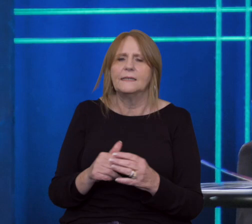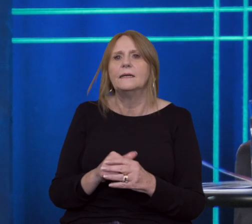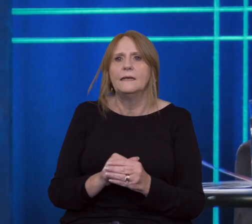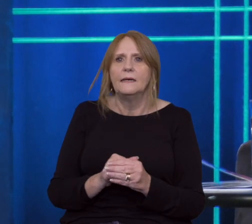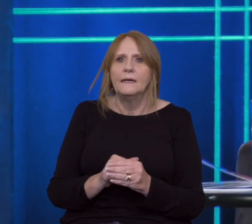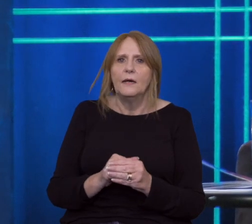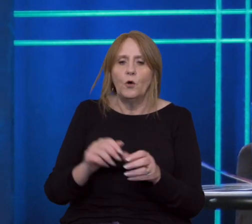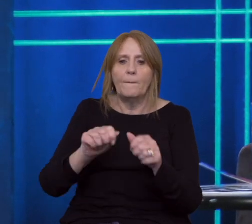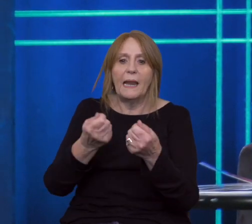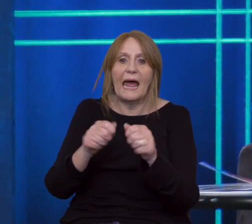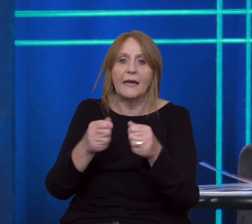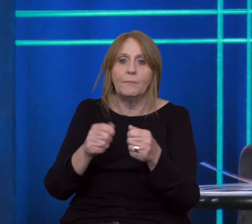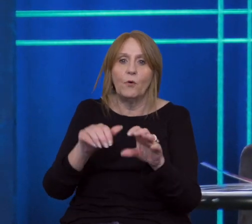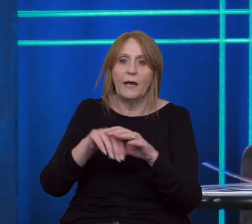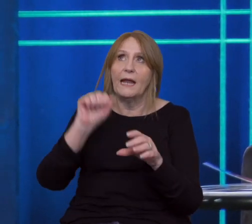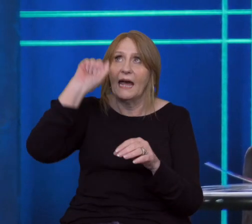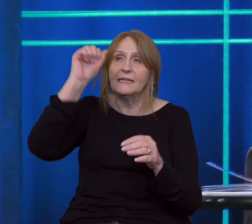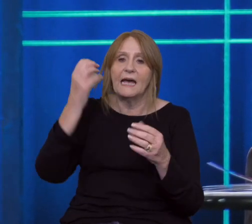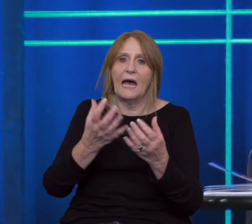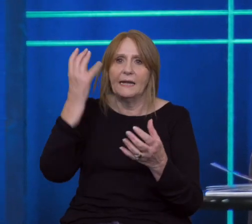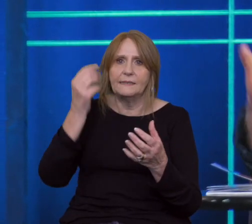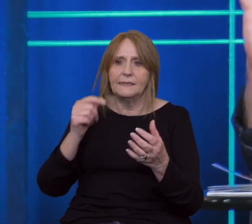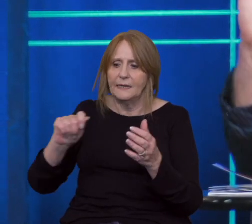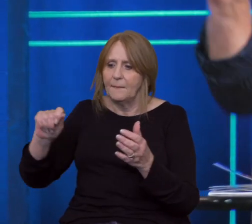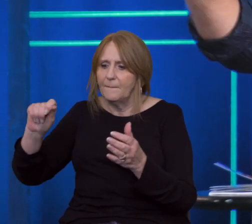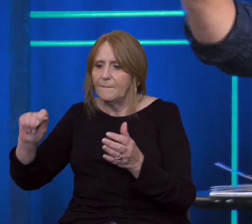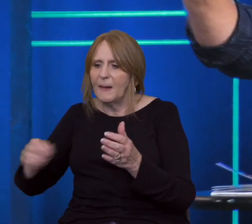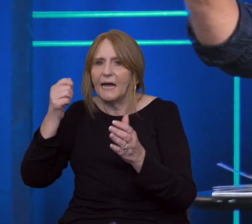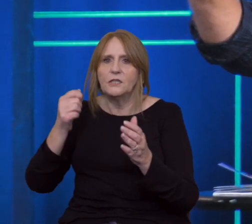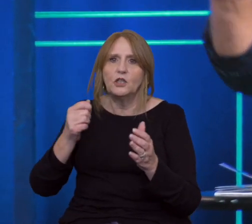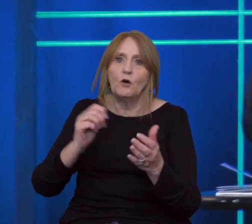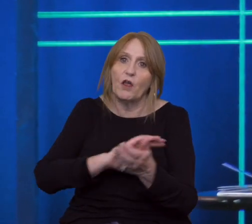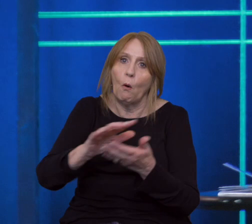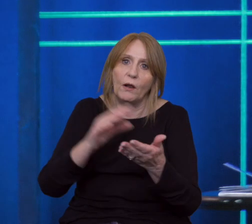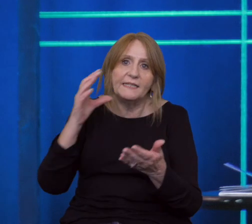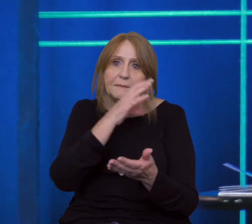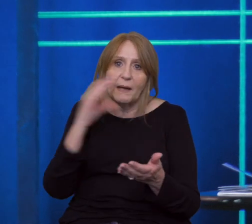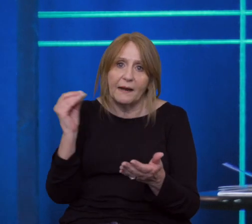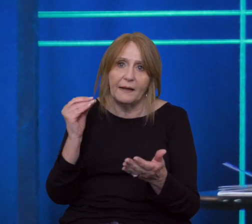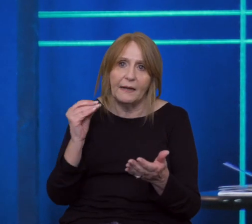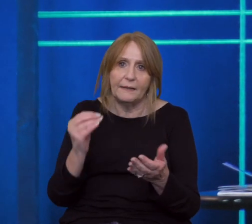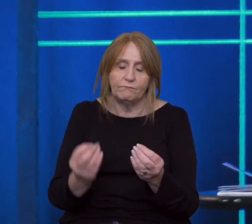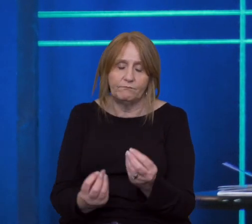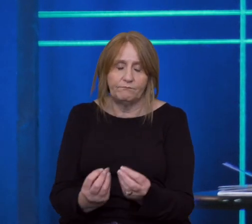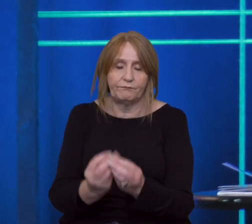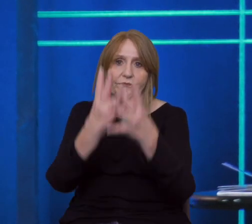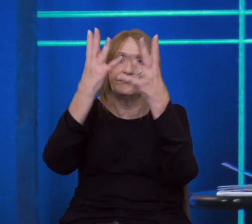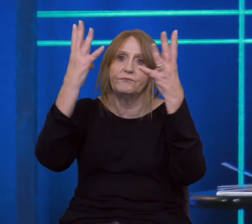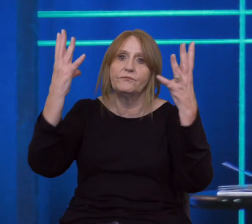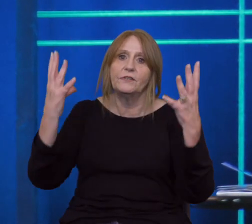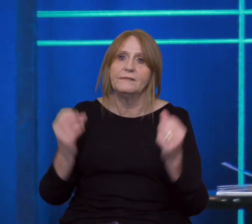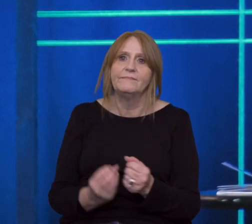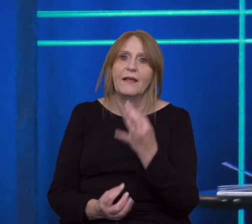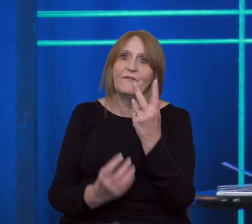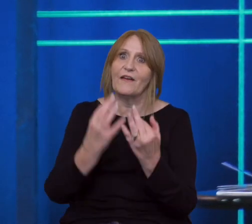in His hands. He puts a match of the Holy Spirit to them and away it goes. We could